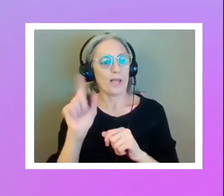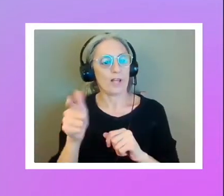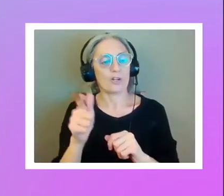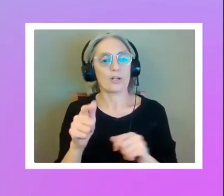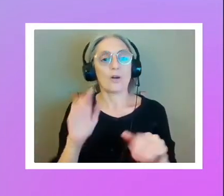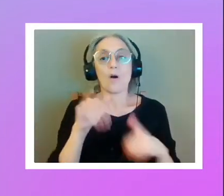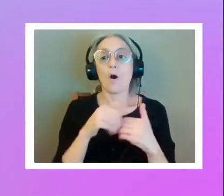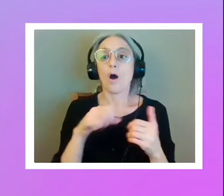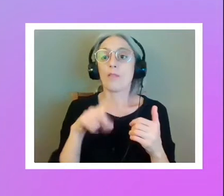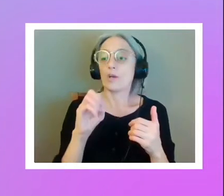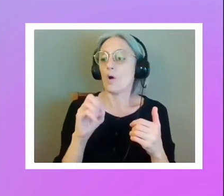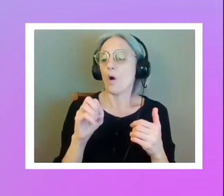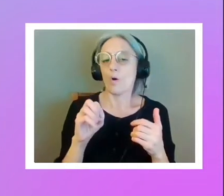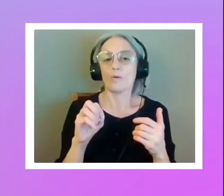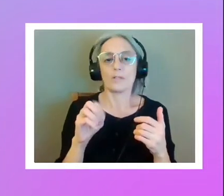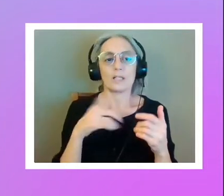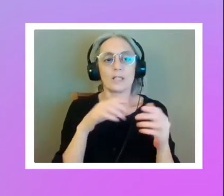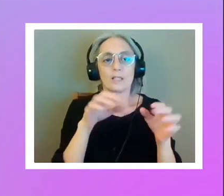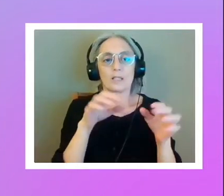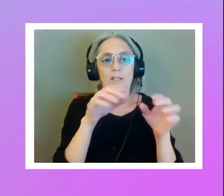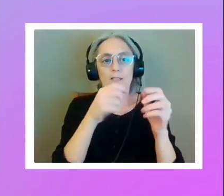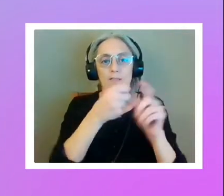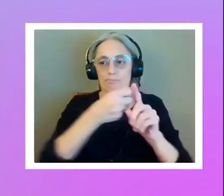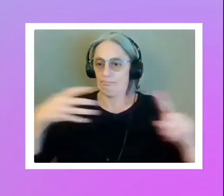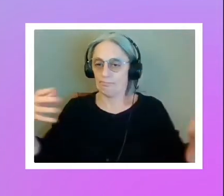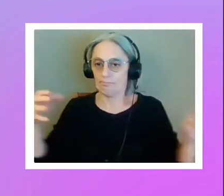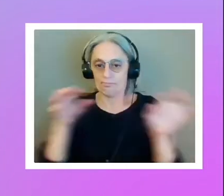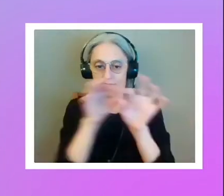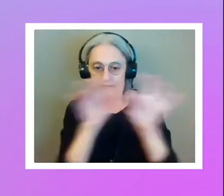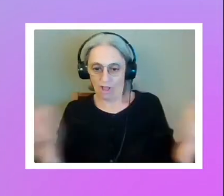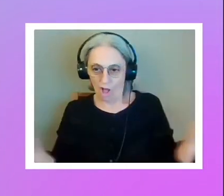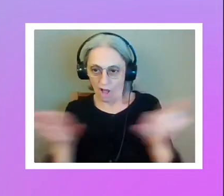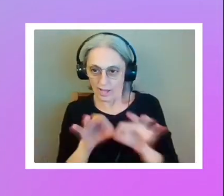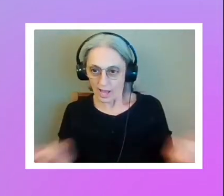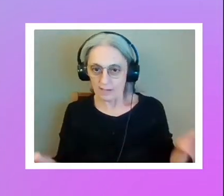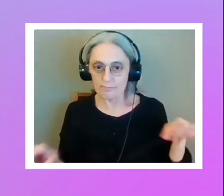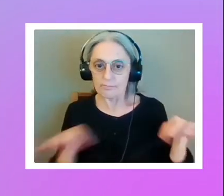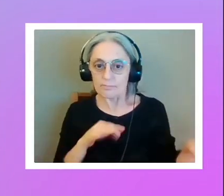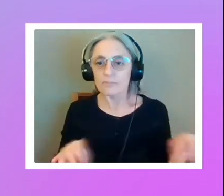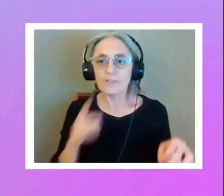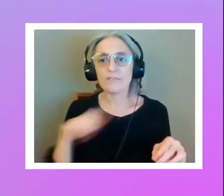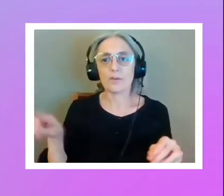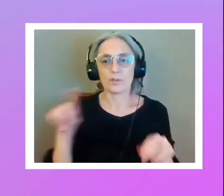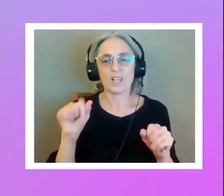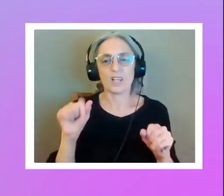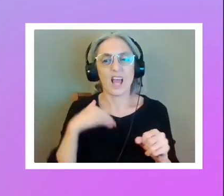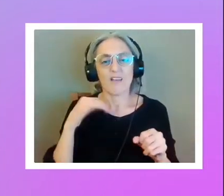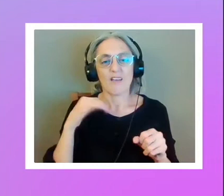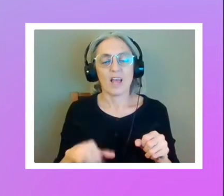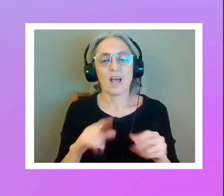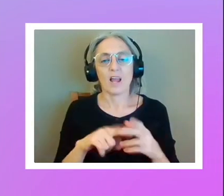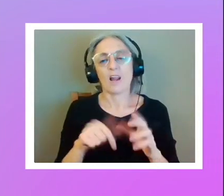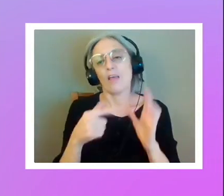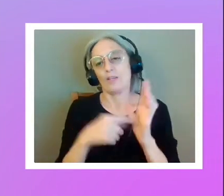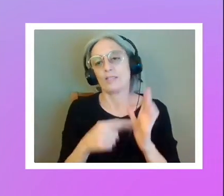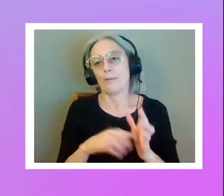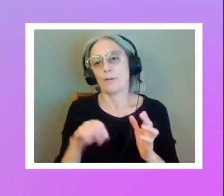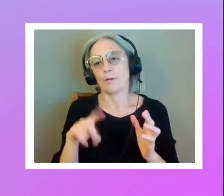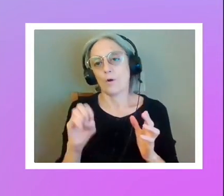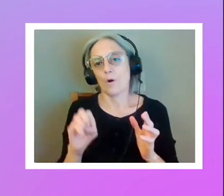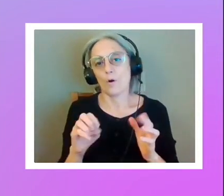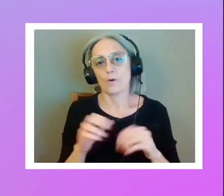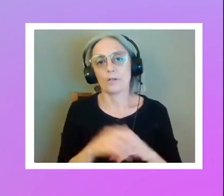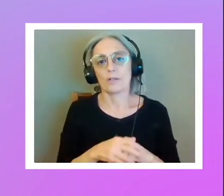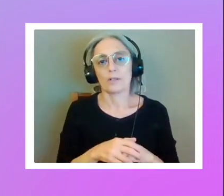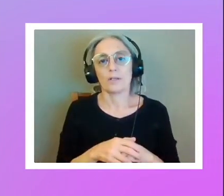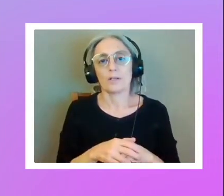code definitely elongated for you to have, and I also have some example codes for you as well here. But basically, if you don't get anyone out of this